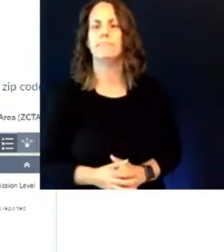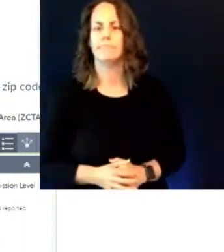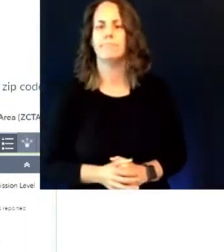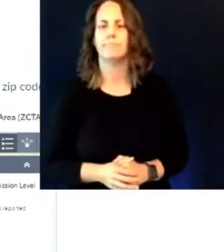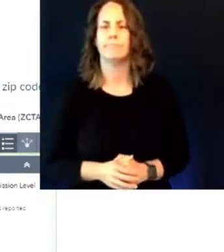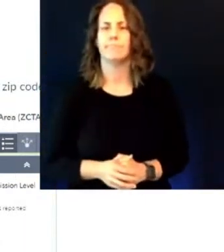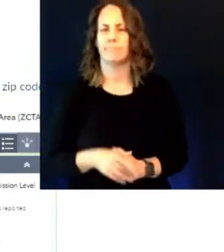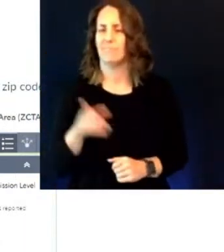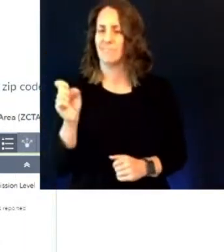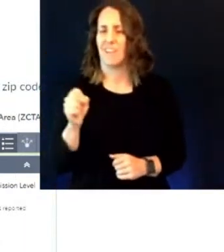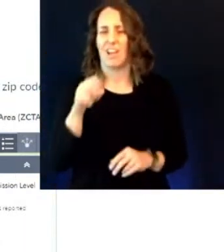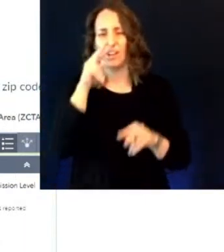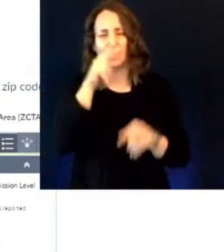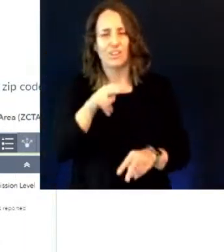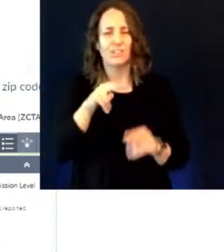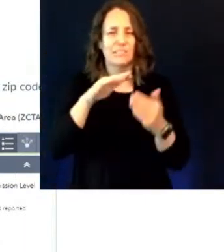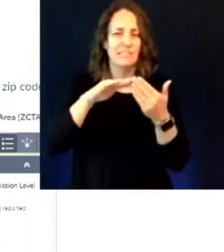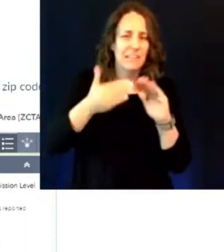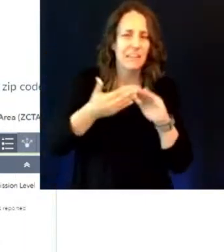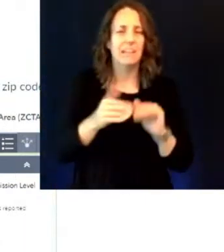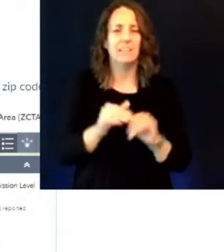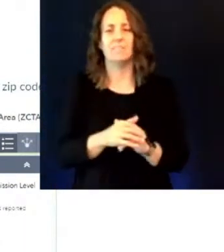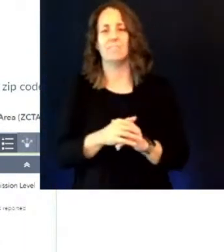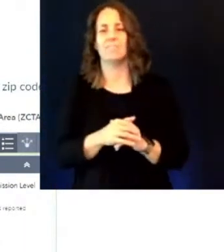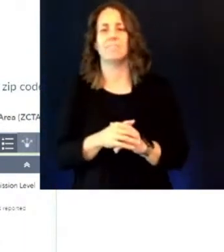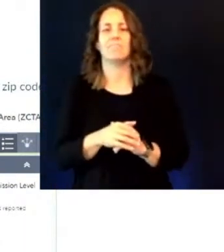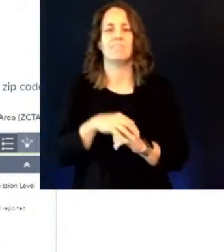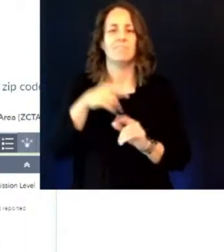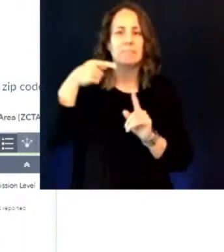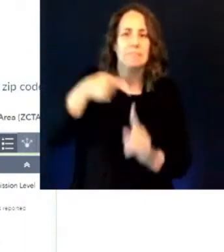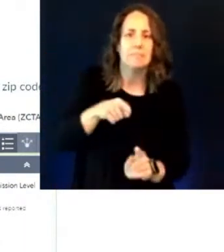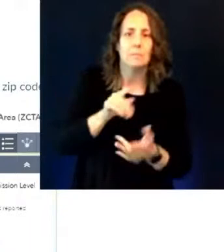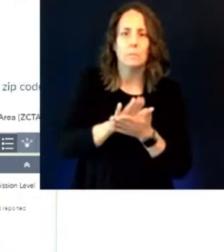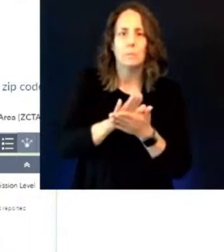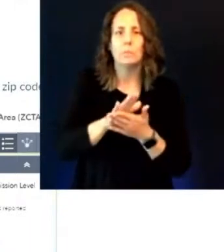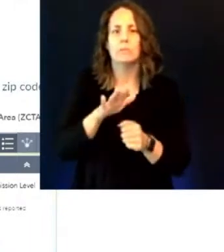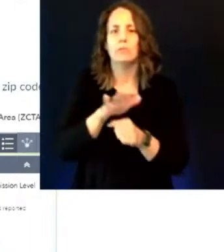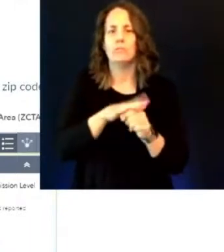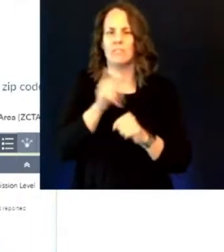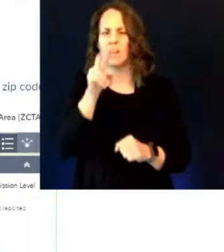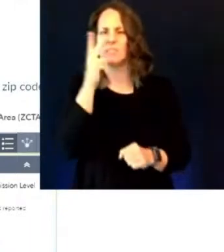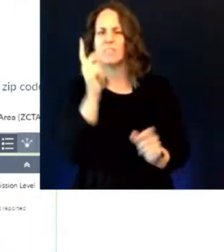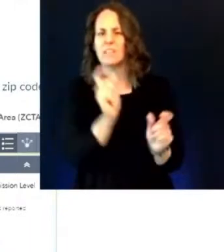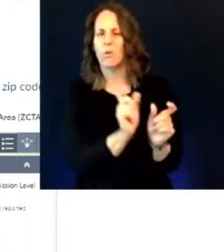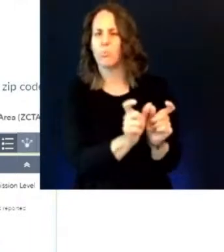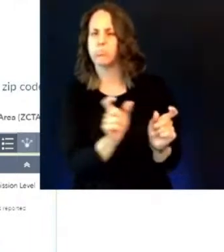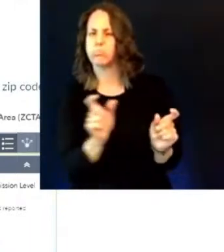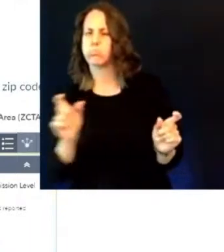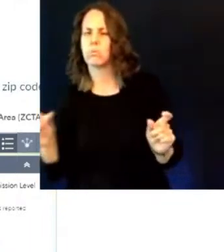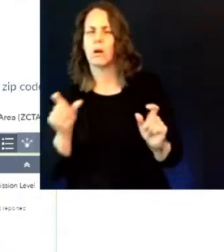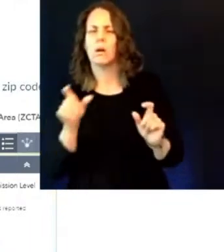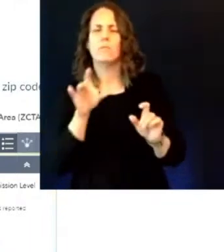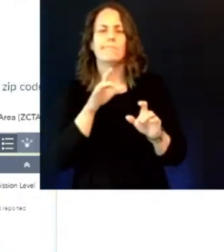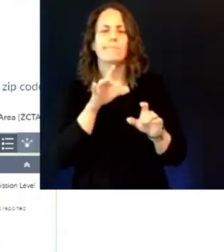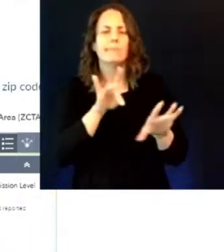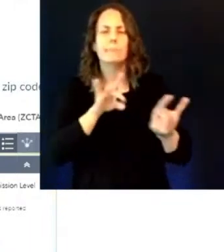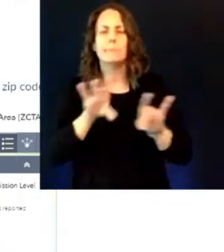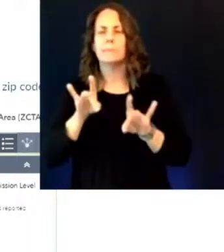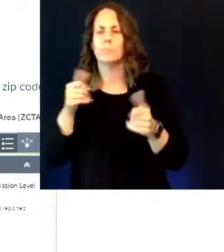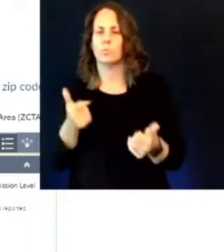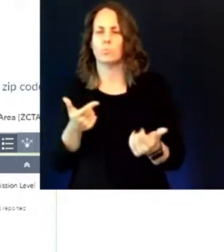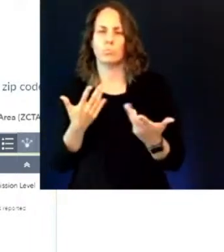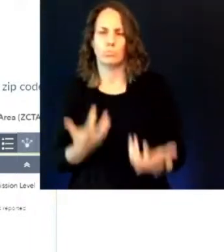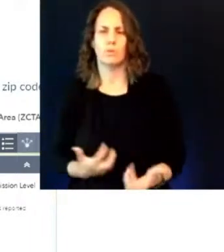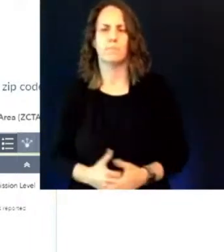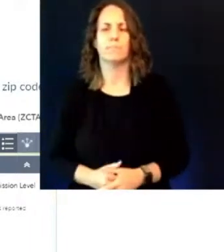you that we have cumulative case rates, cumulative case counts, and similar data for death that you can visualize using the tabs at the bottom